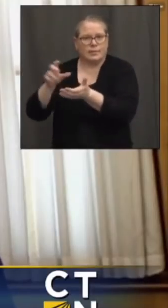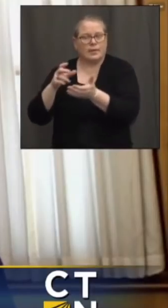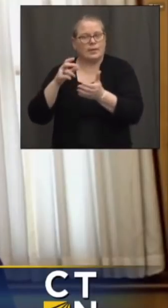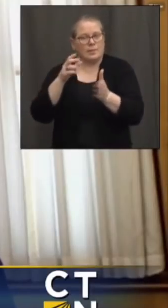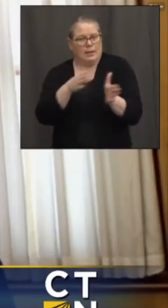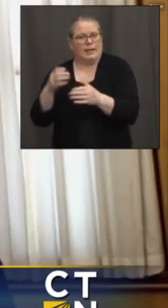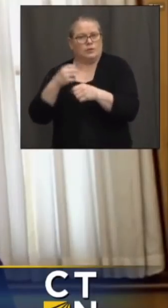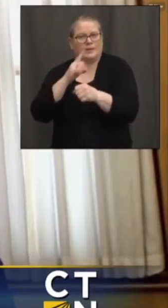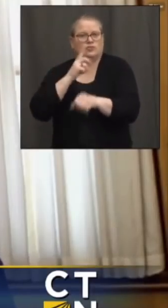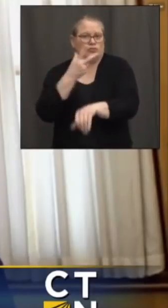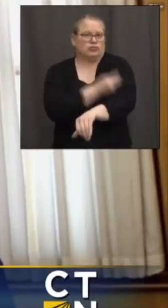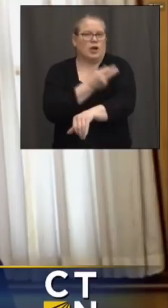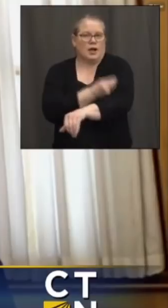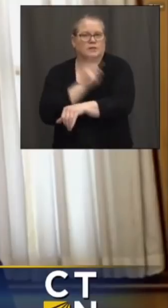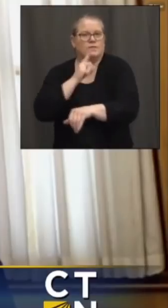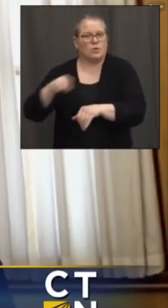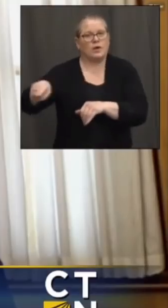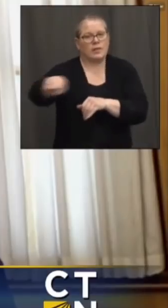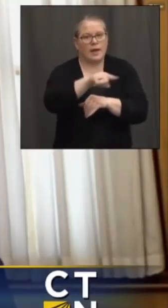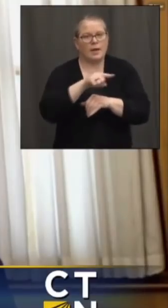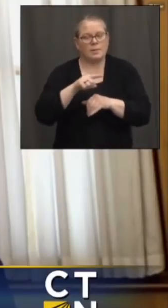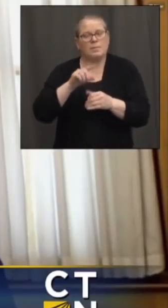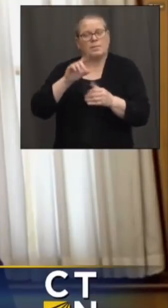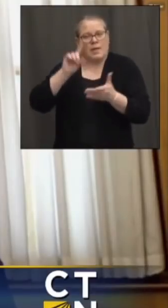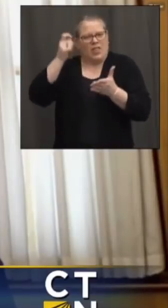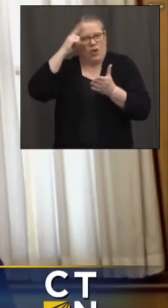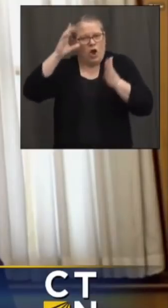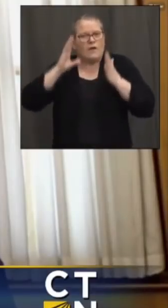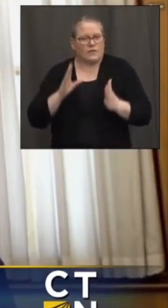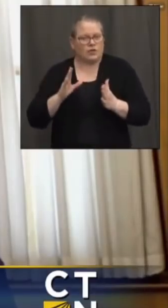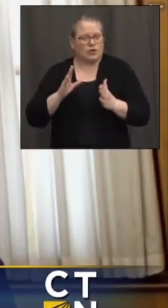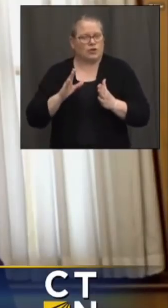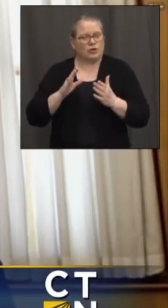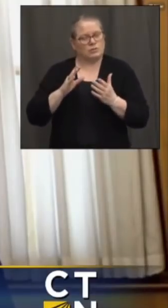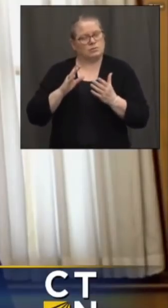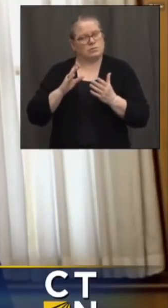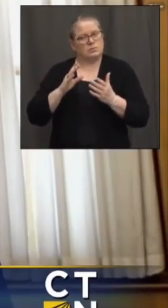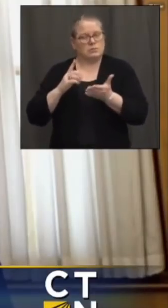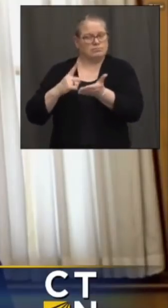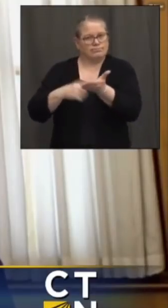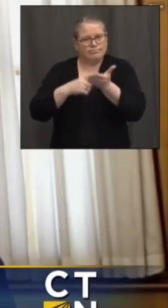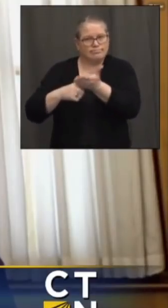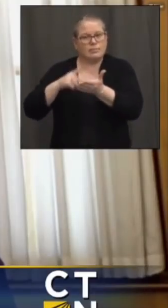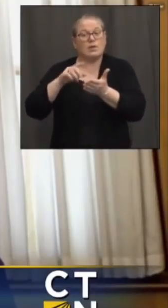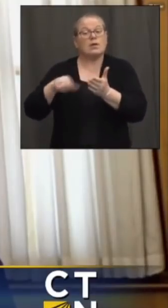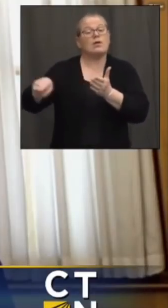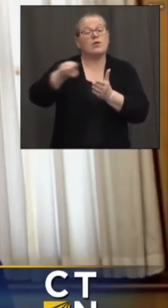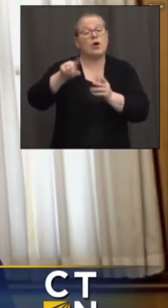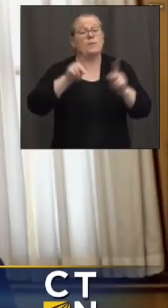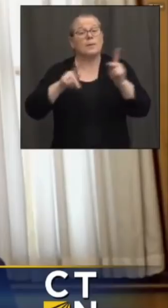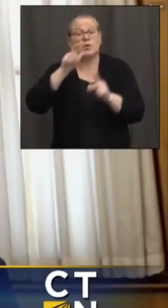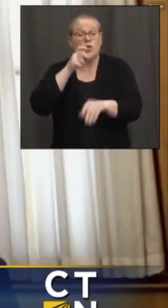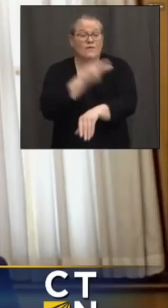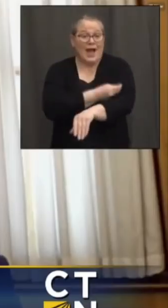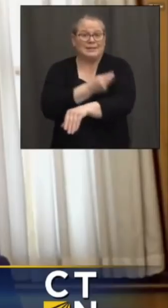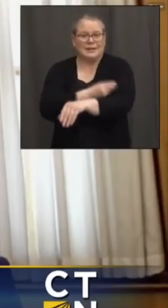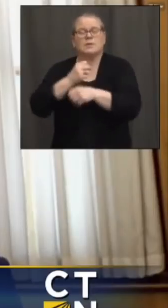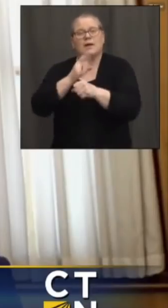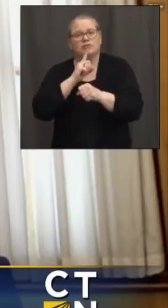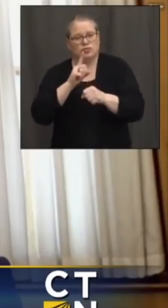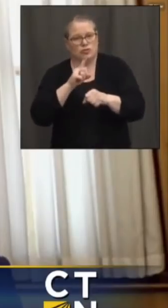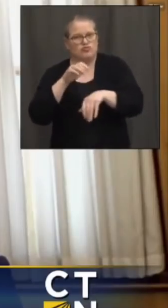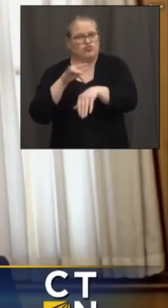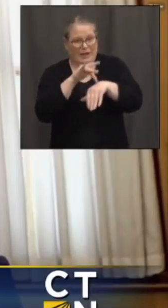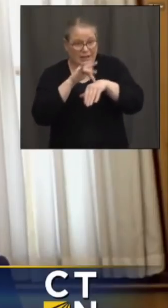we're providing the folks doing vaccinations in those high SPI communities adequate resources to work their